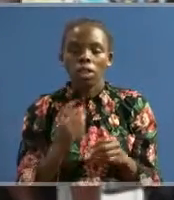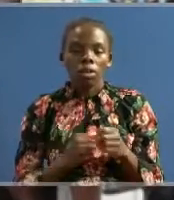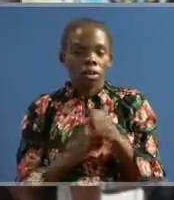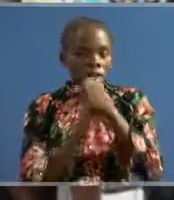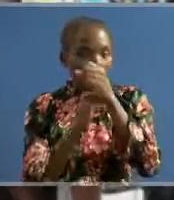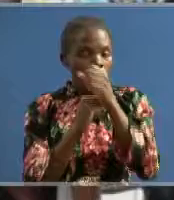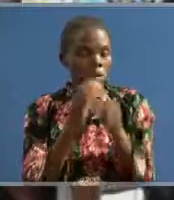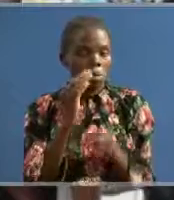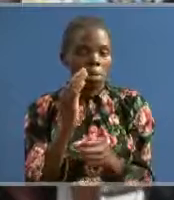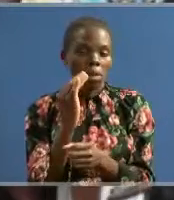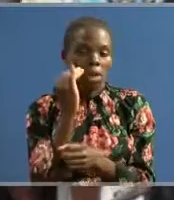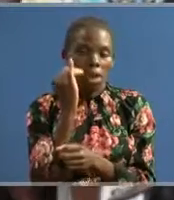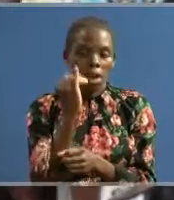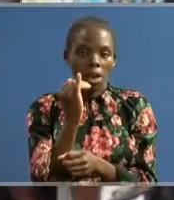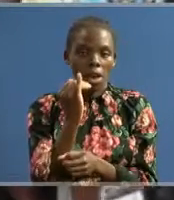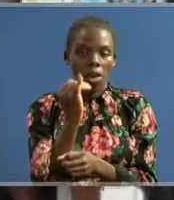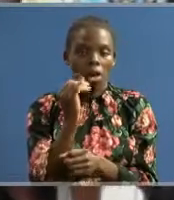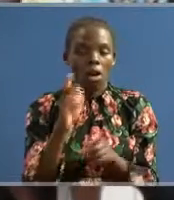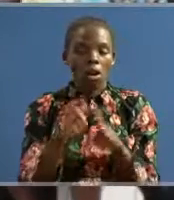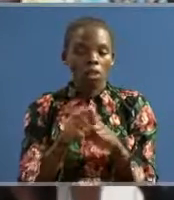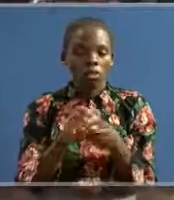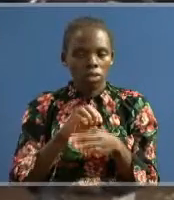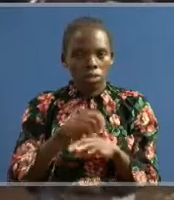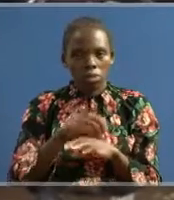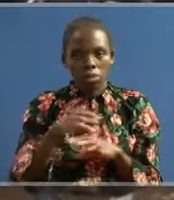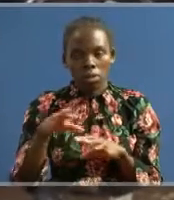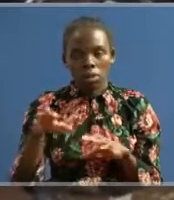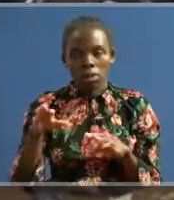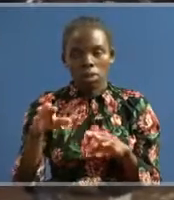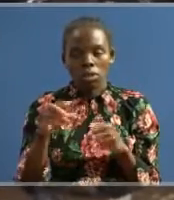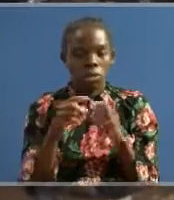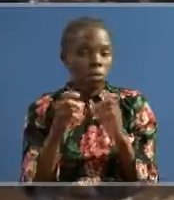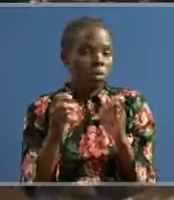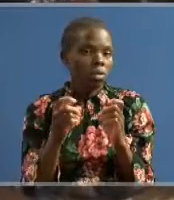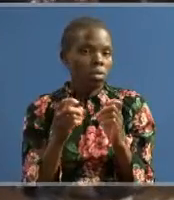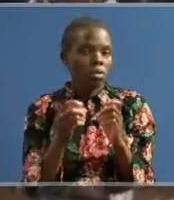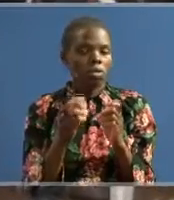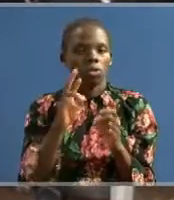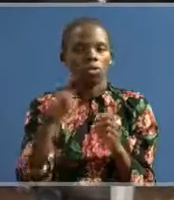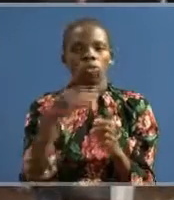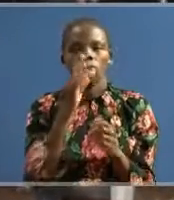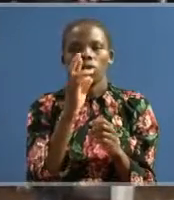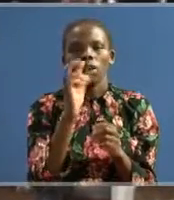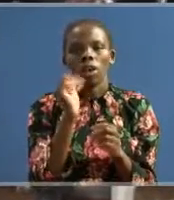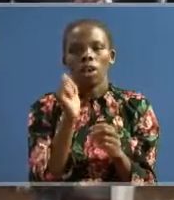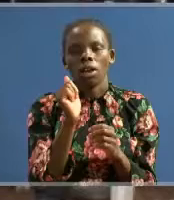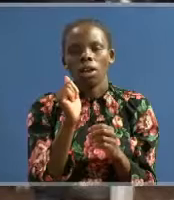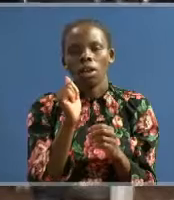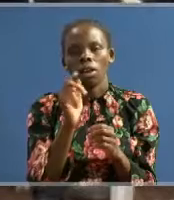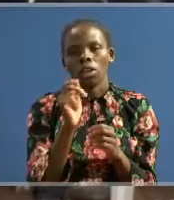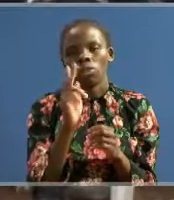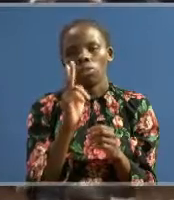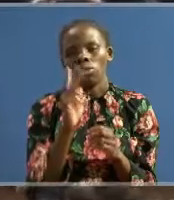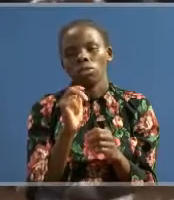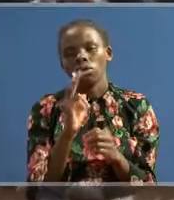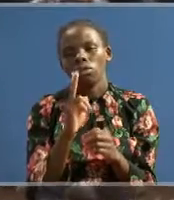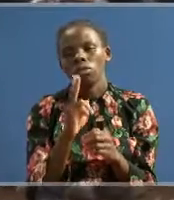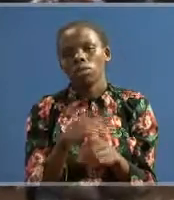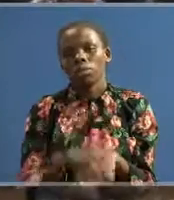the BBI initiative and also dismissed those opposing it. Samson Jura, KUTV.